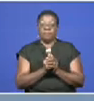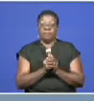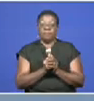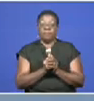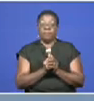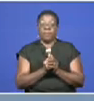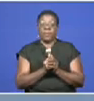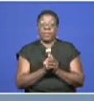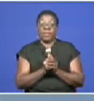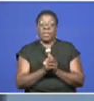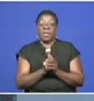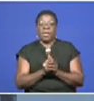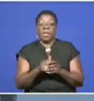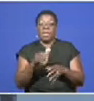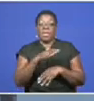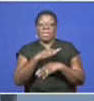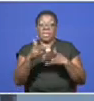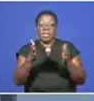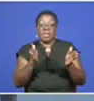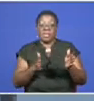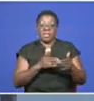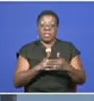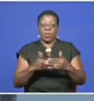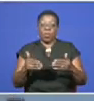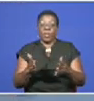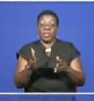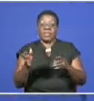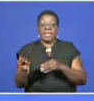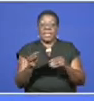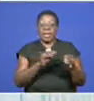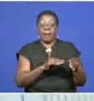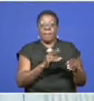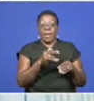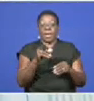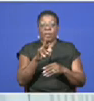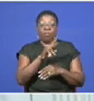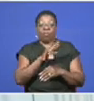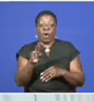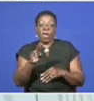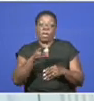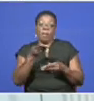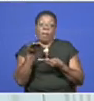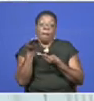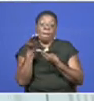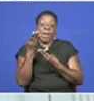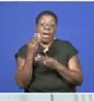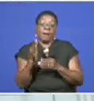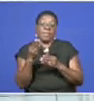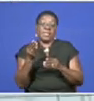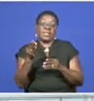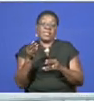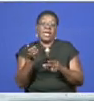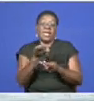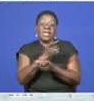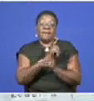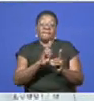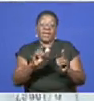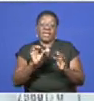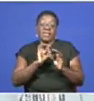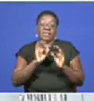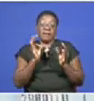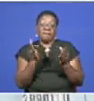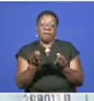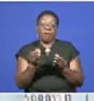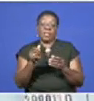Well, 17 containers were set up on the Royal Bahamas Defense Forces auxiliary craft Lawrence Major docked in Abaco this past Friday.